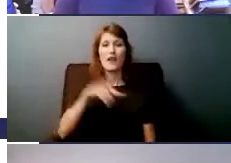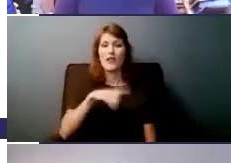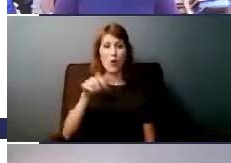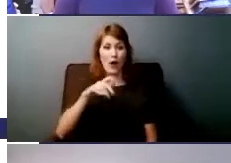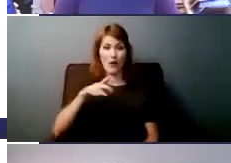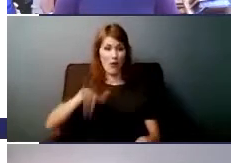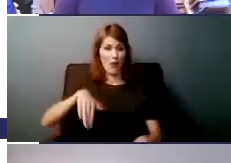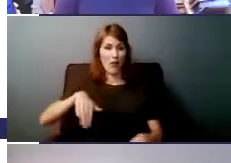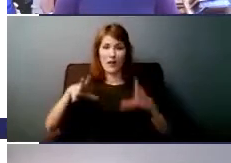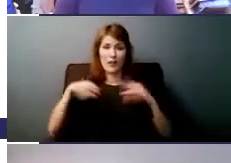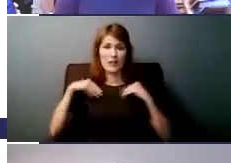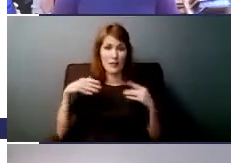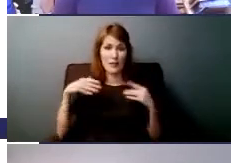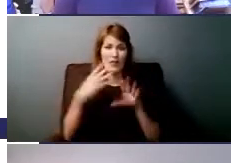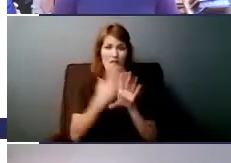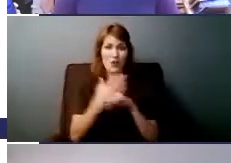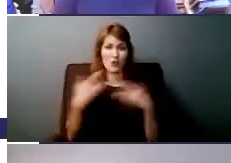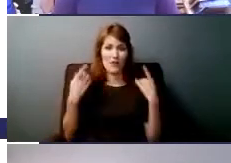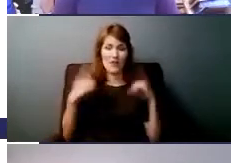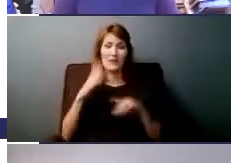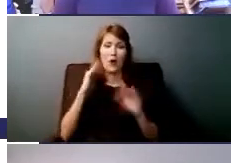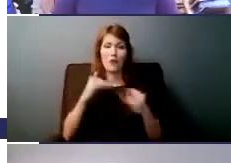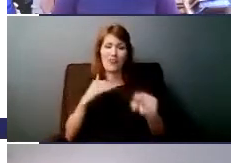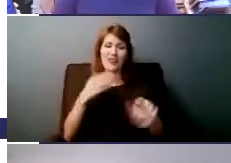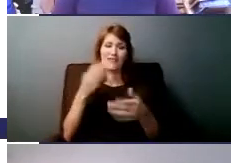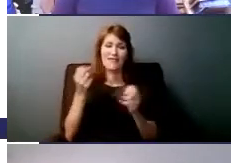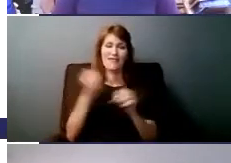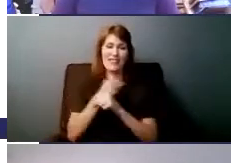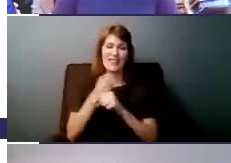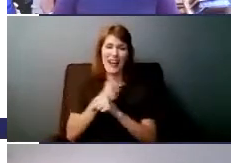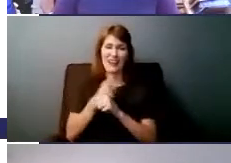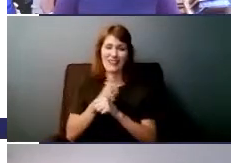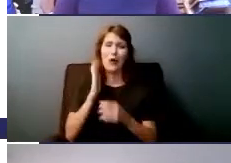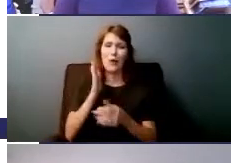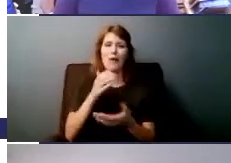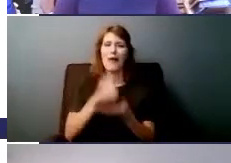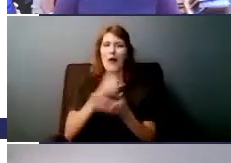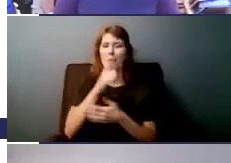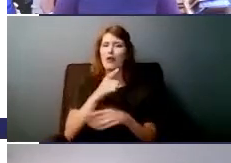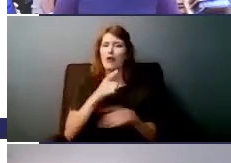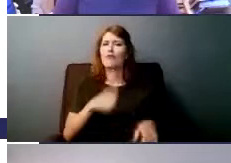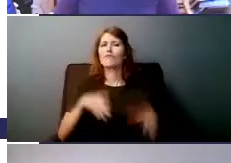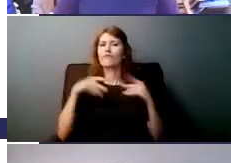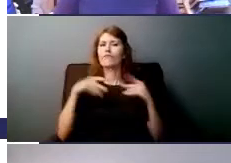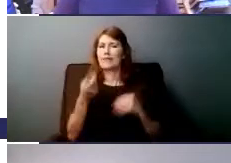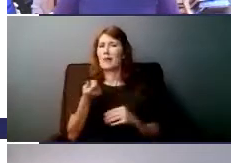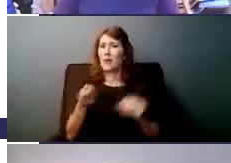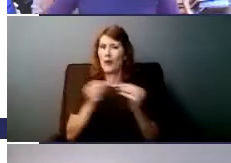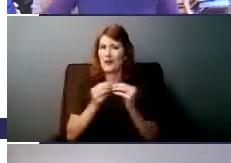convinced, hopefully some of these stats will help you drink the Kool-Aid a little bit.